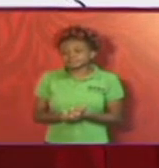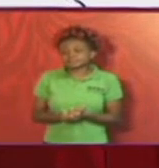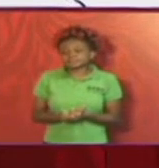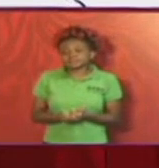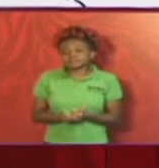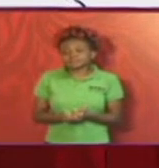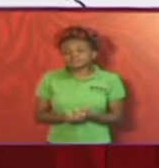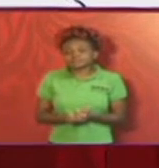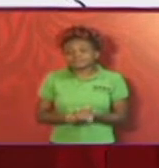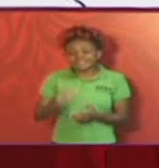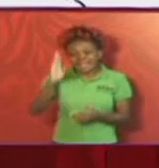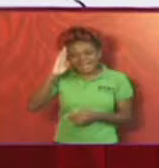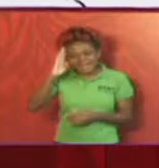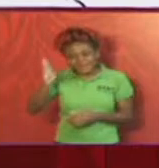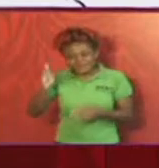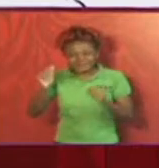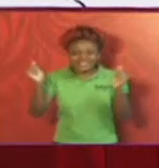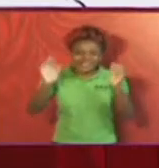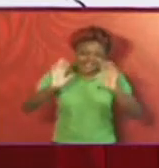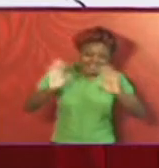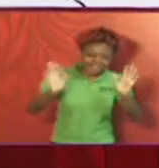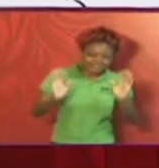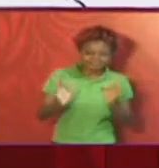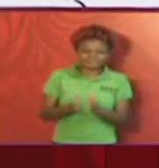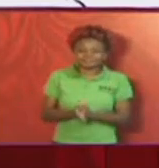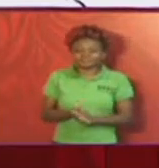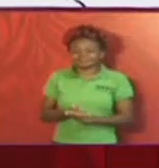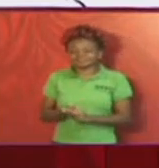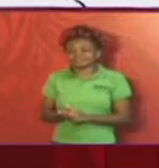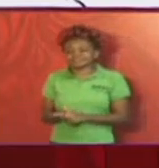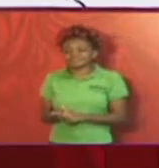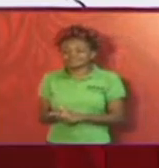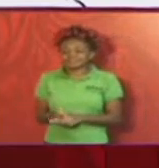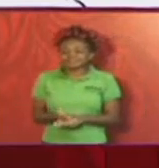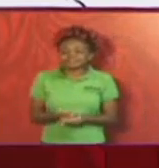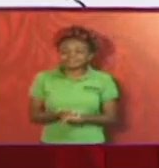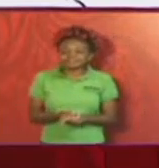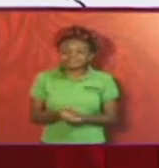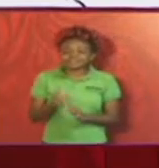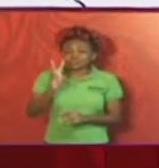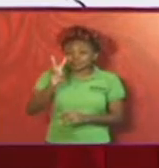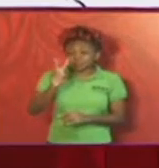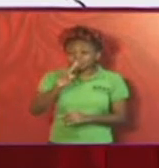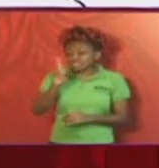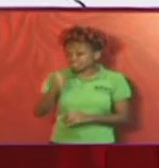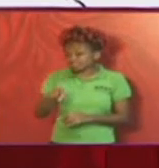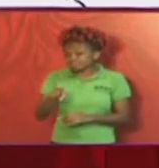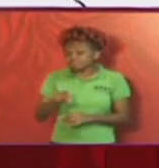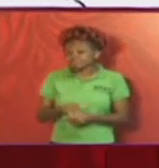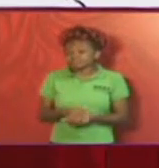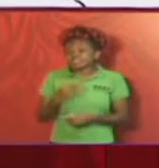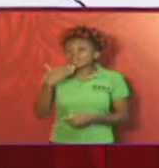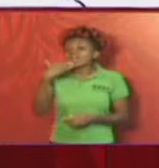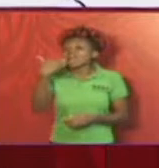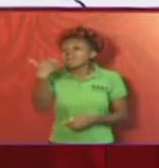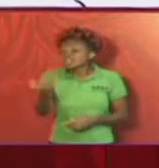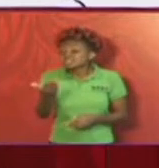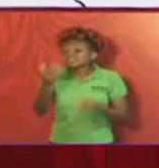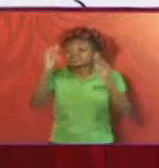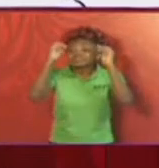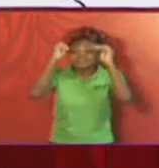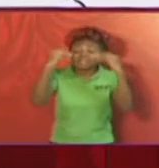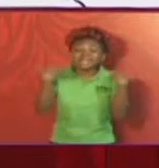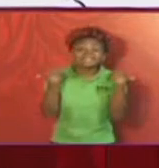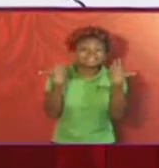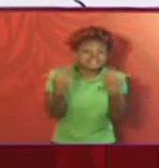Hi, good day. Renuka Singh from the Trinidad Guardian. Both my questions are for the Minister of Health. Minister, could you